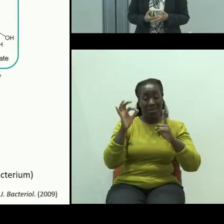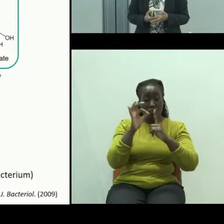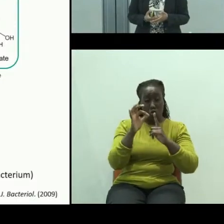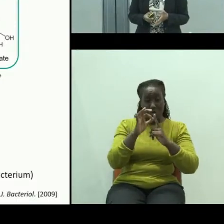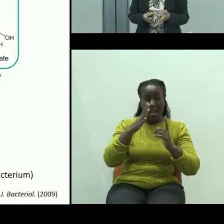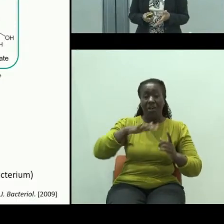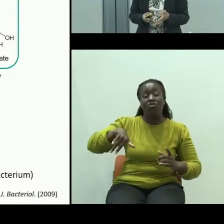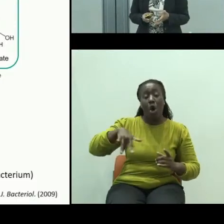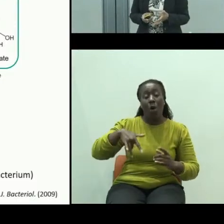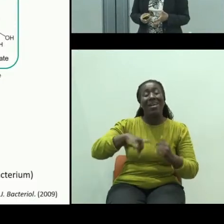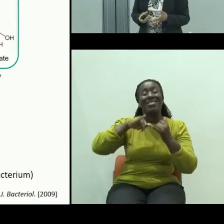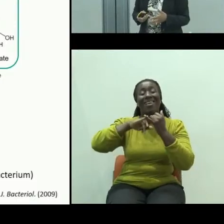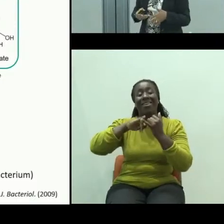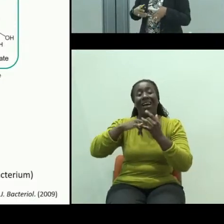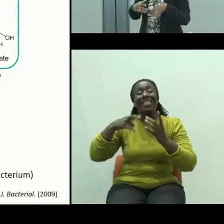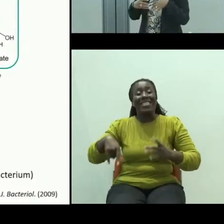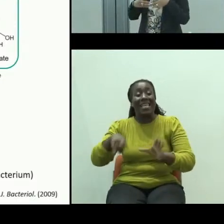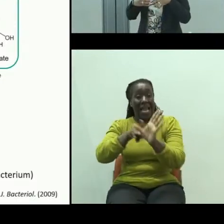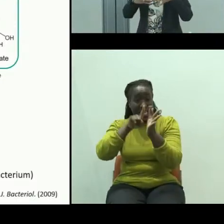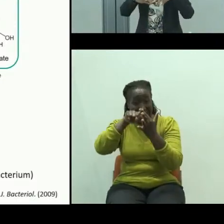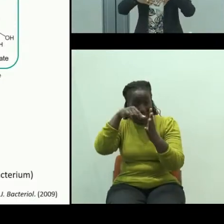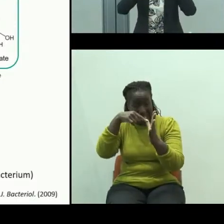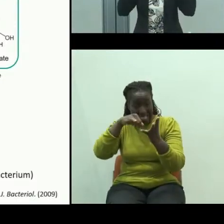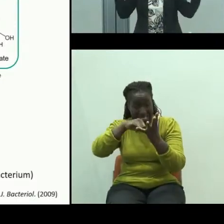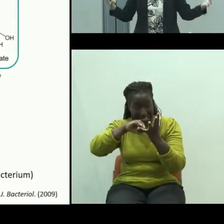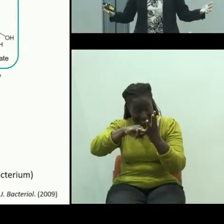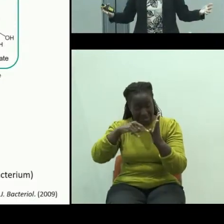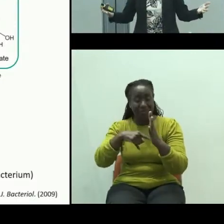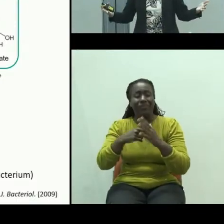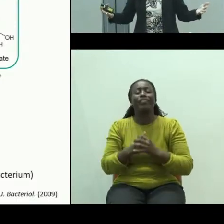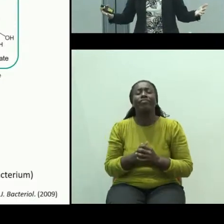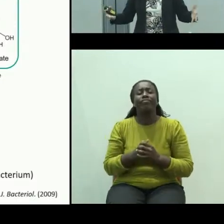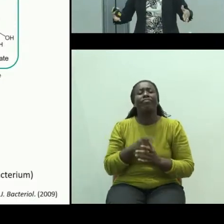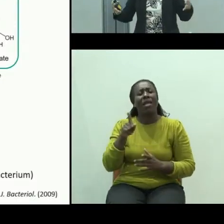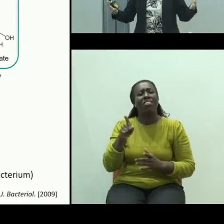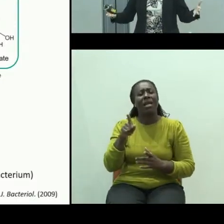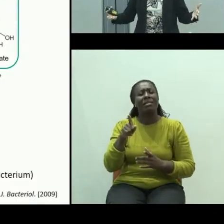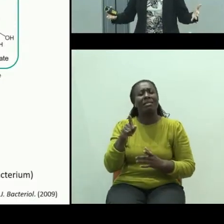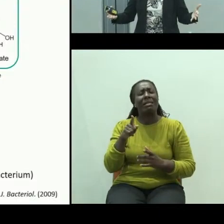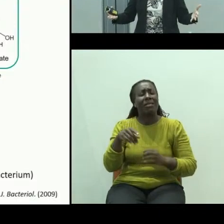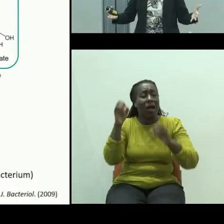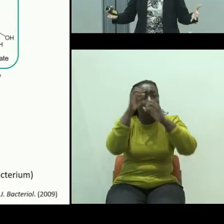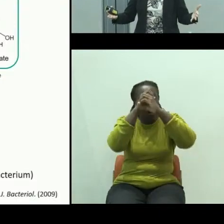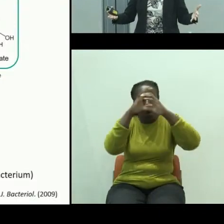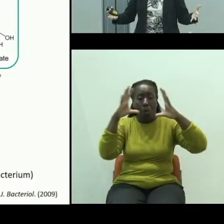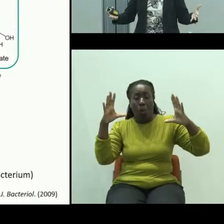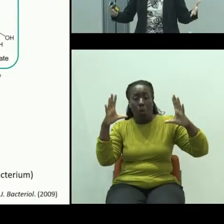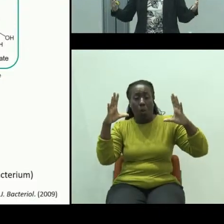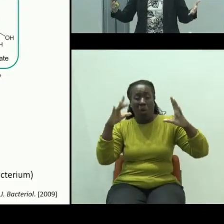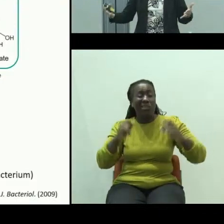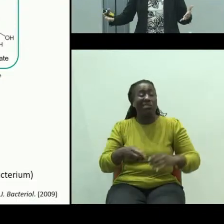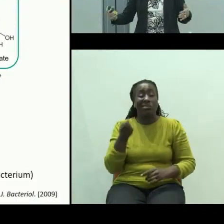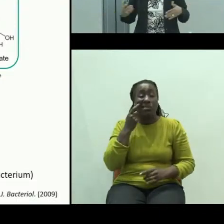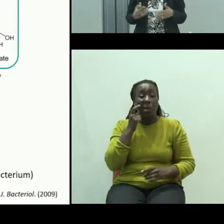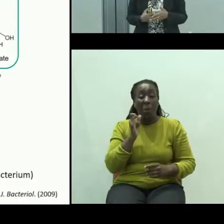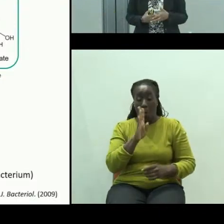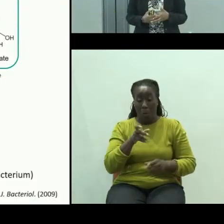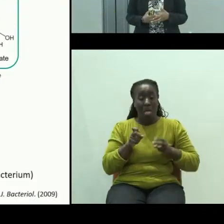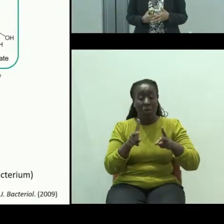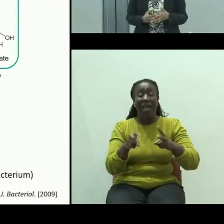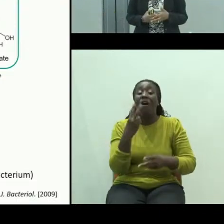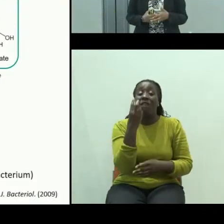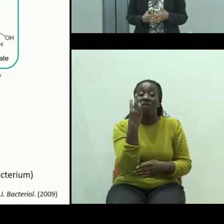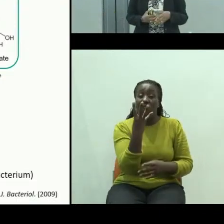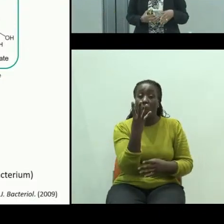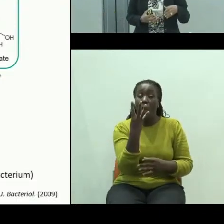from Saccharomyces yeast. So this was, in concept, a very simple pathway. It has 4 reaction steps,